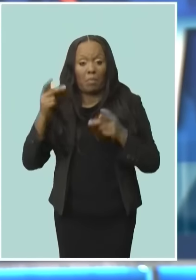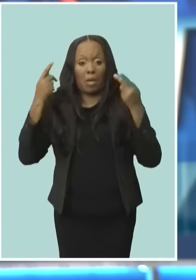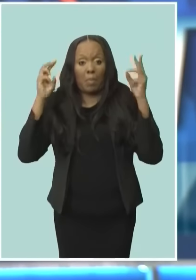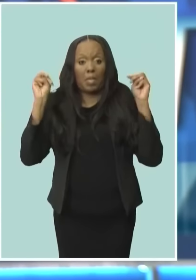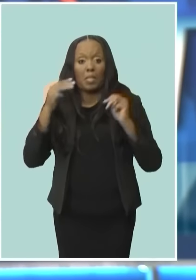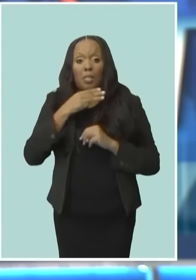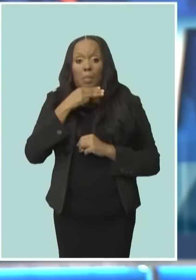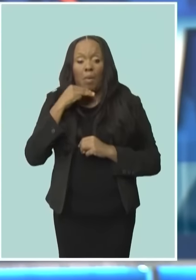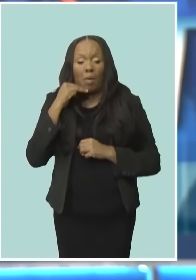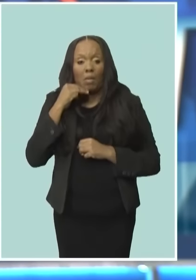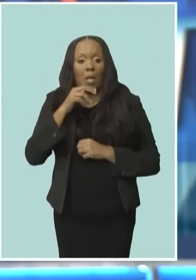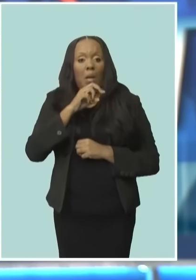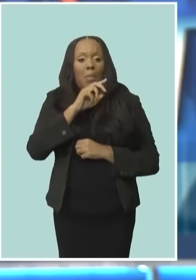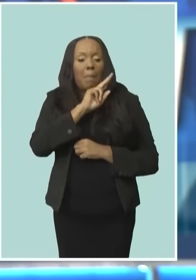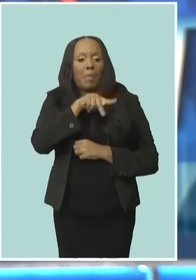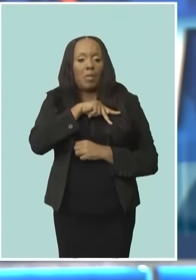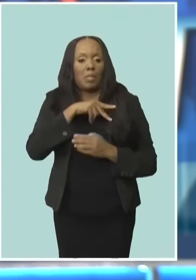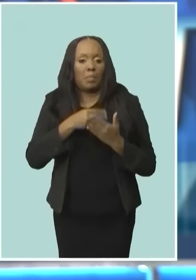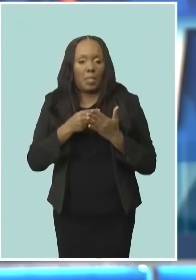she will be injecting